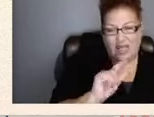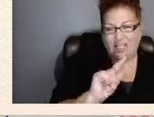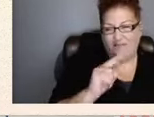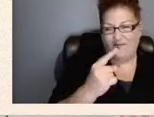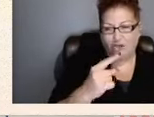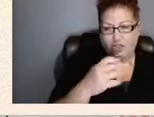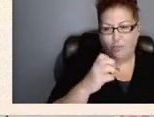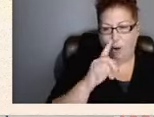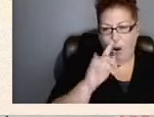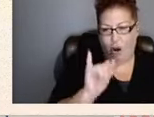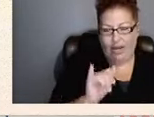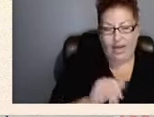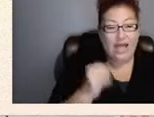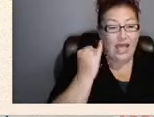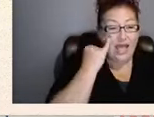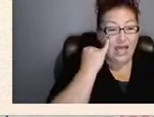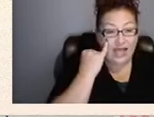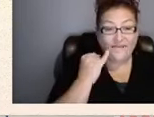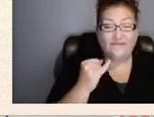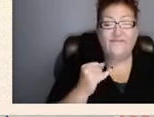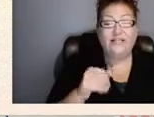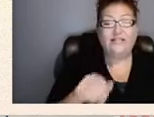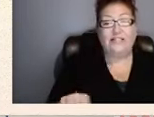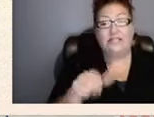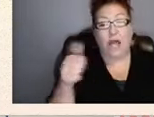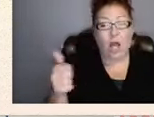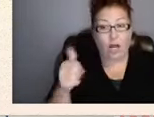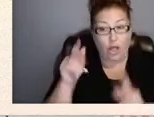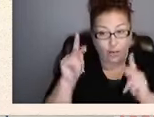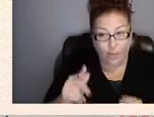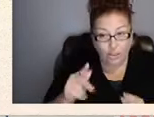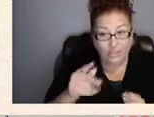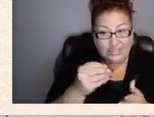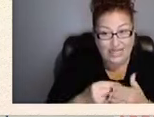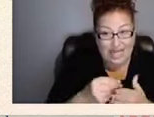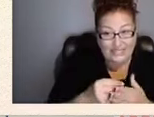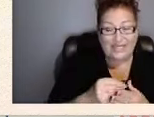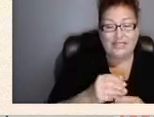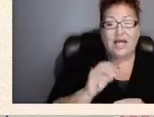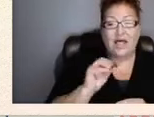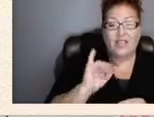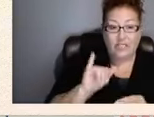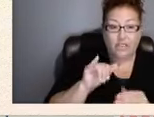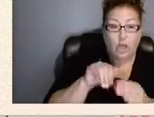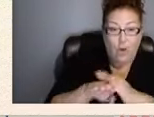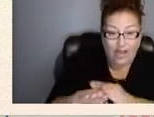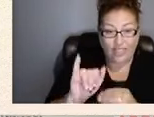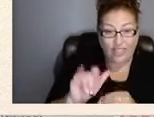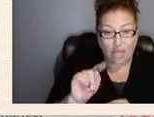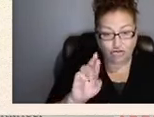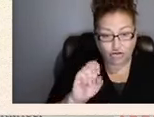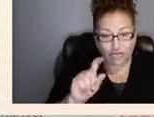If it's someone else's assets that would be going into the trust, then it's a third party.